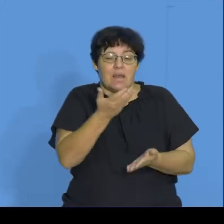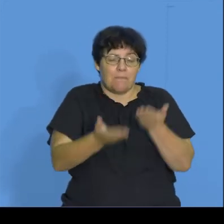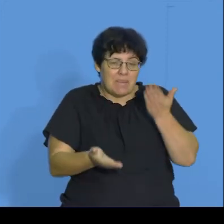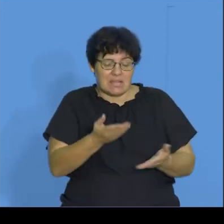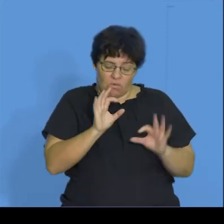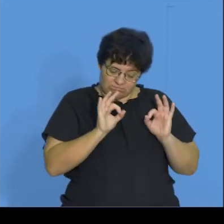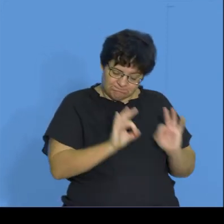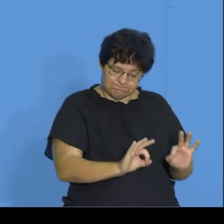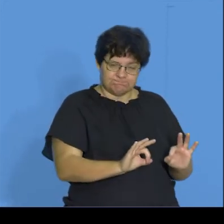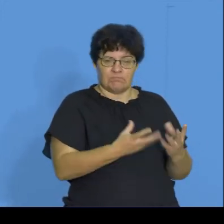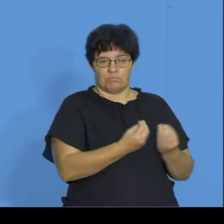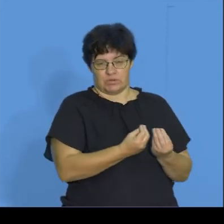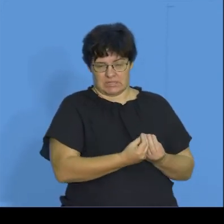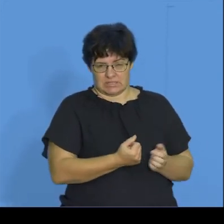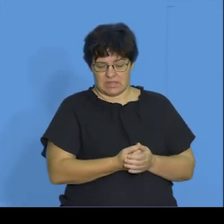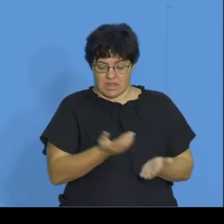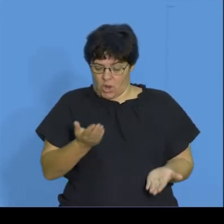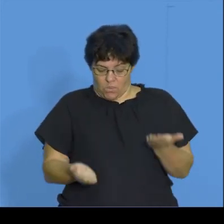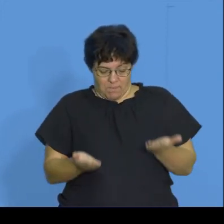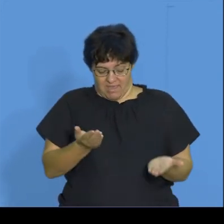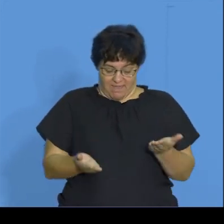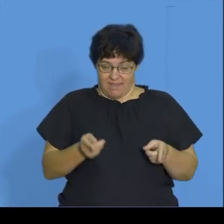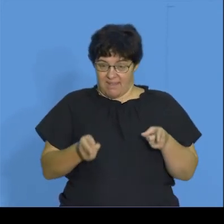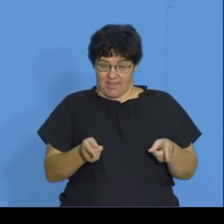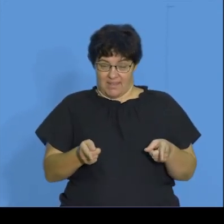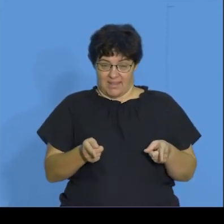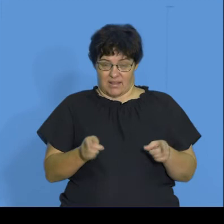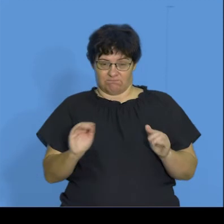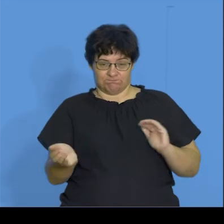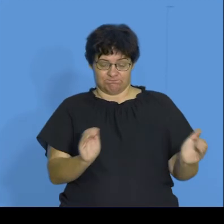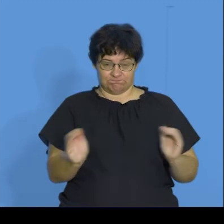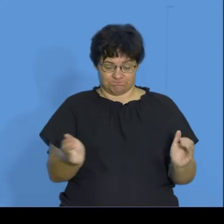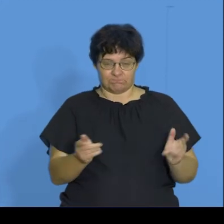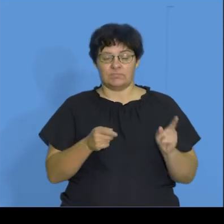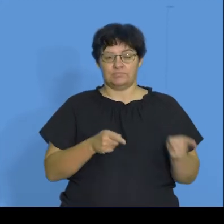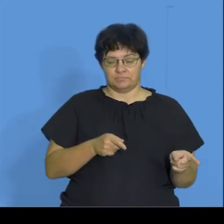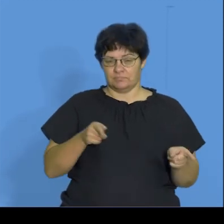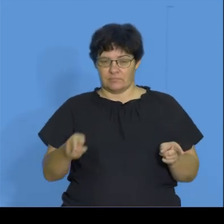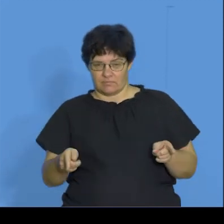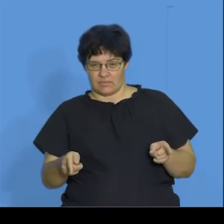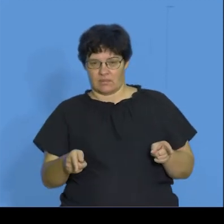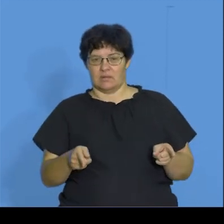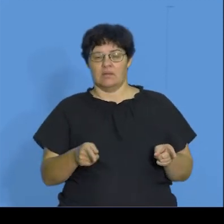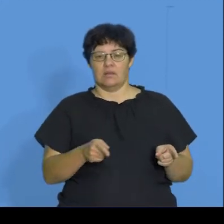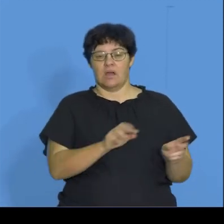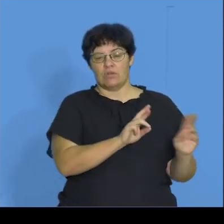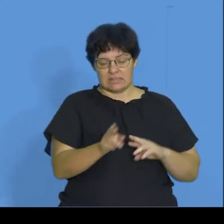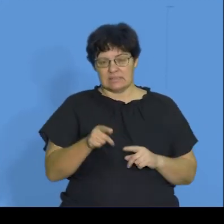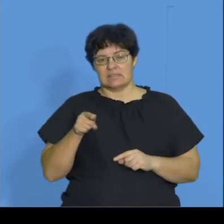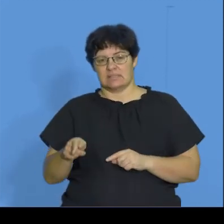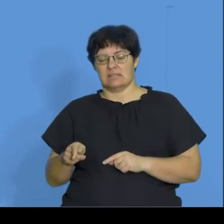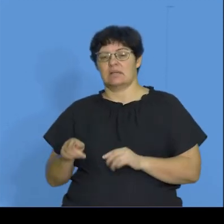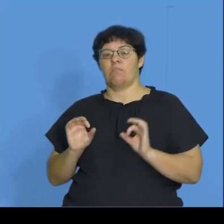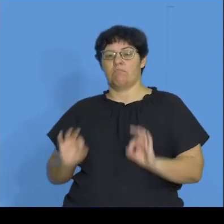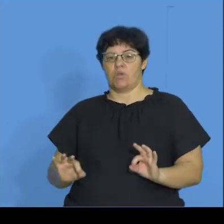product. And then a comparison is made, between the mass of the reactant to the mass of the pure,